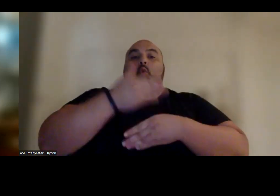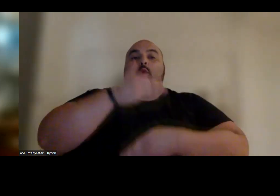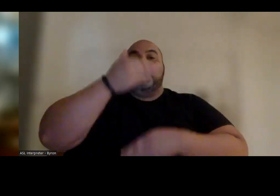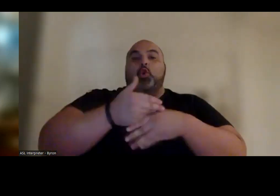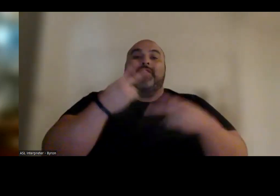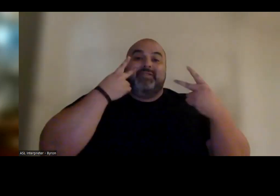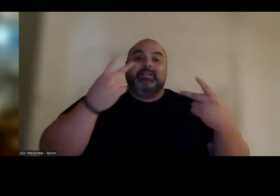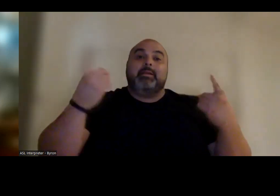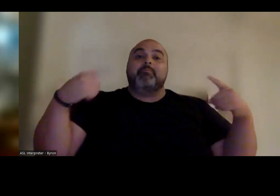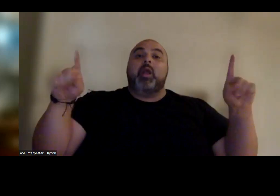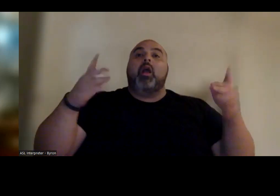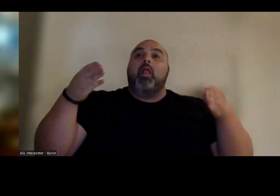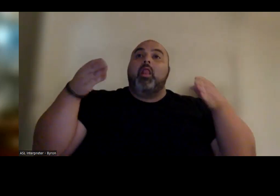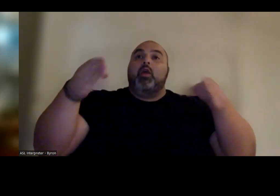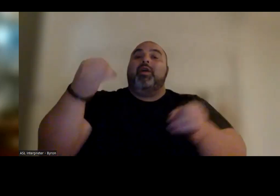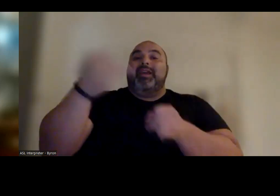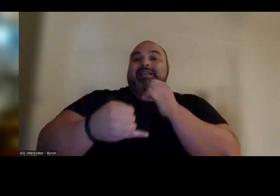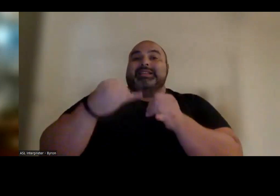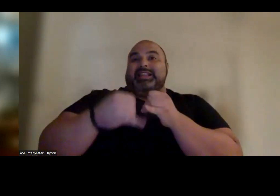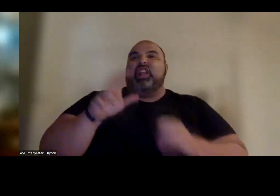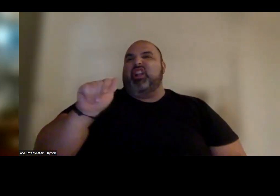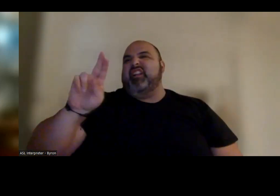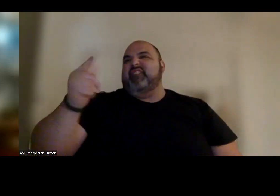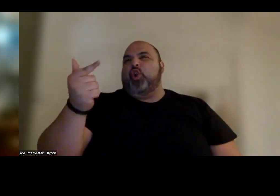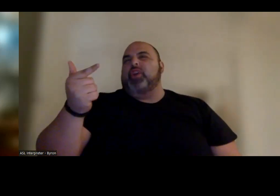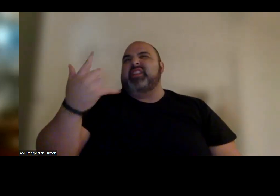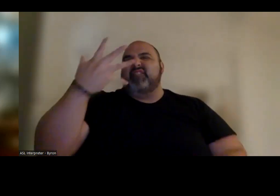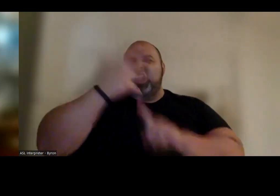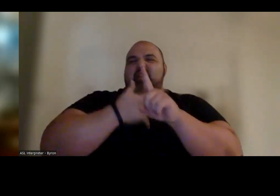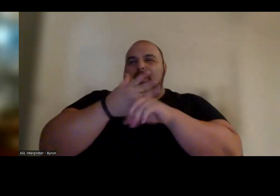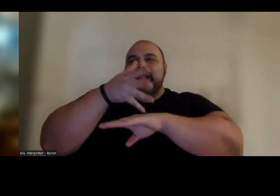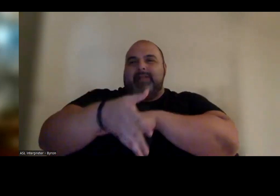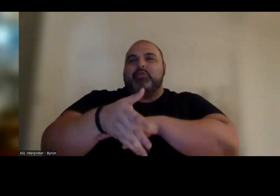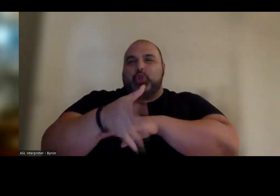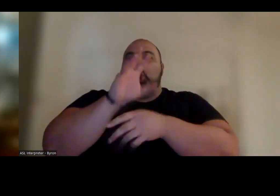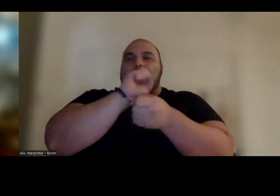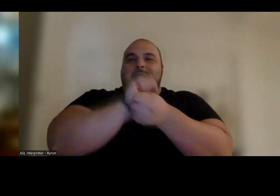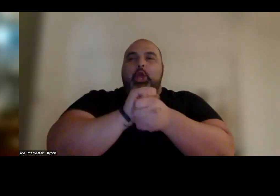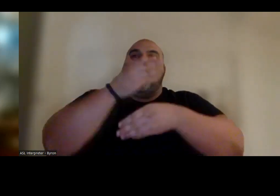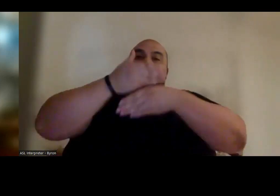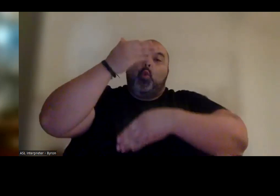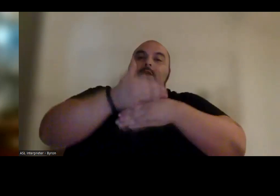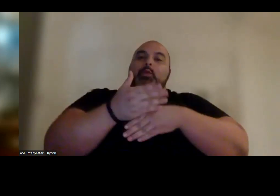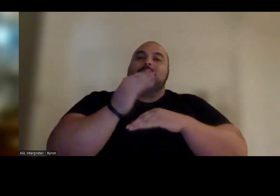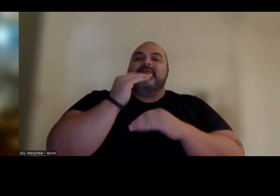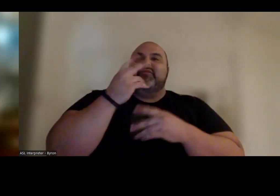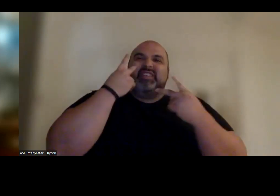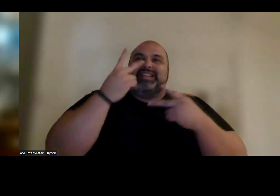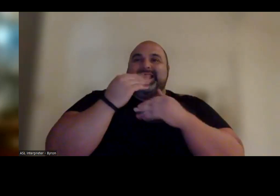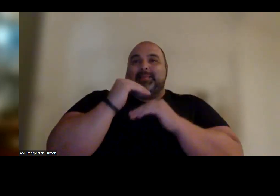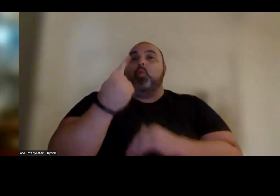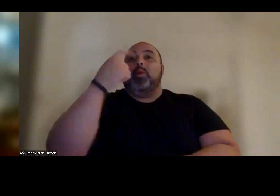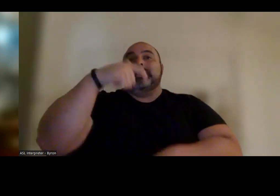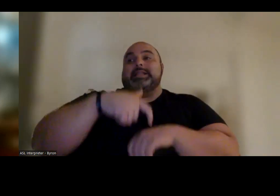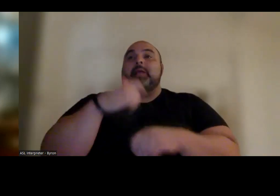allowed at the end of August, which was five months after lockdown, the window visits were limited to one time per